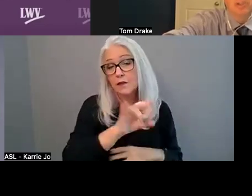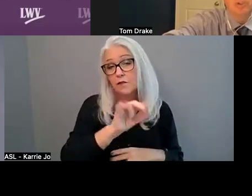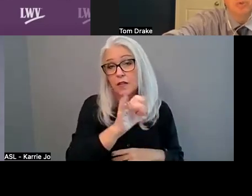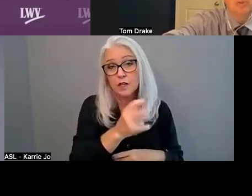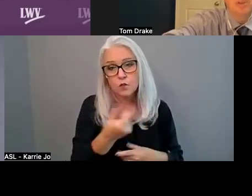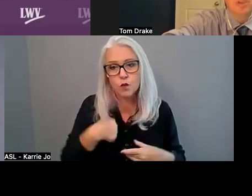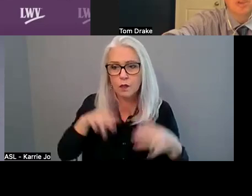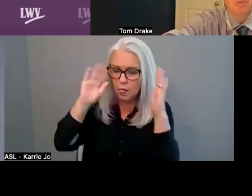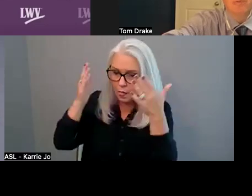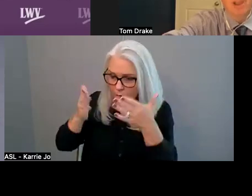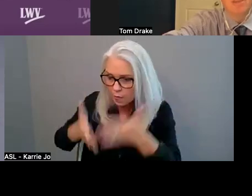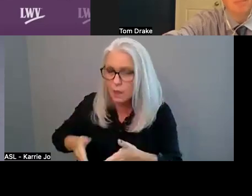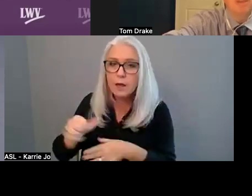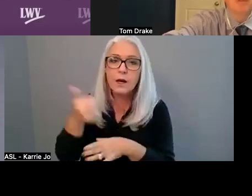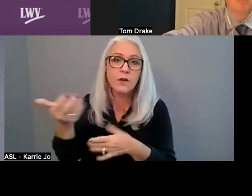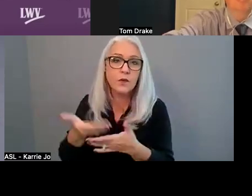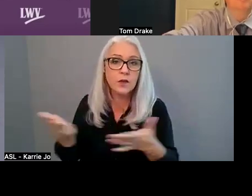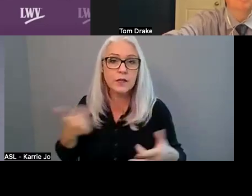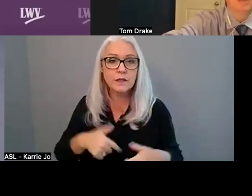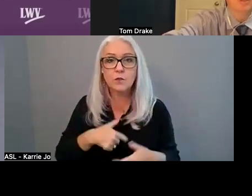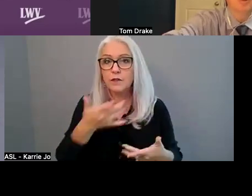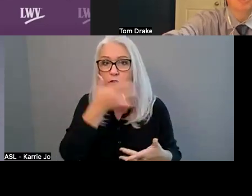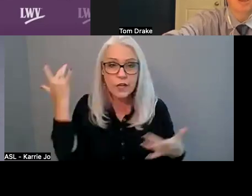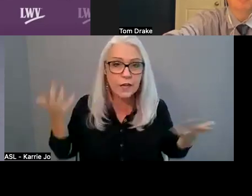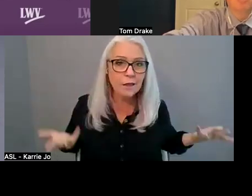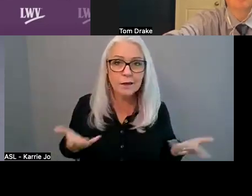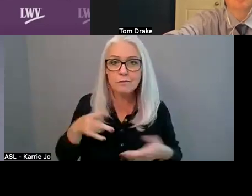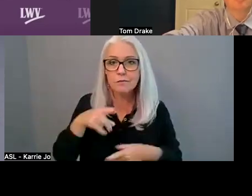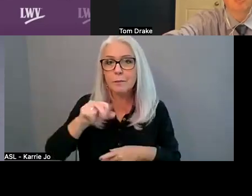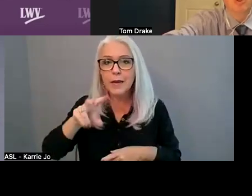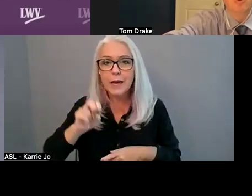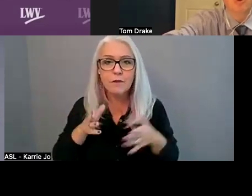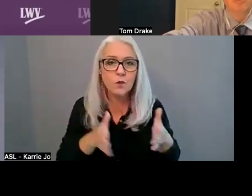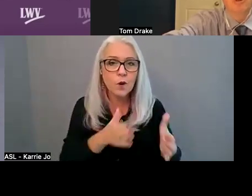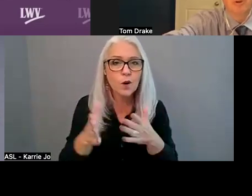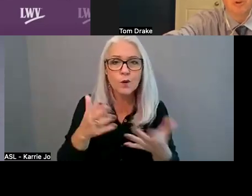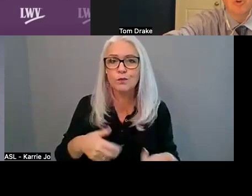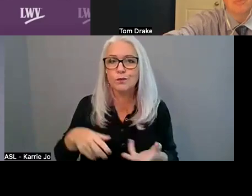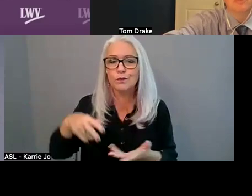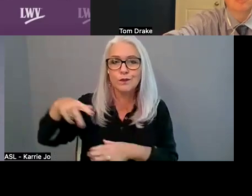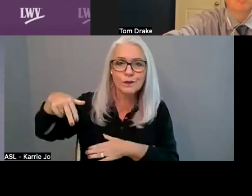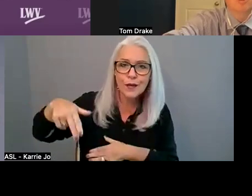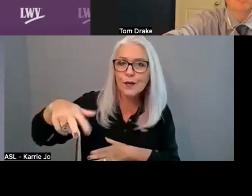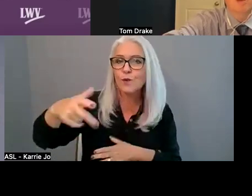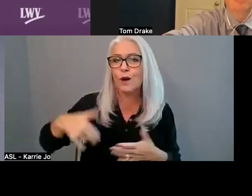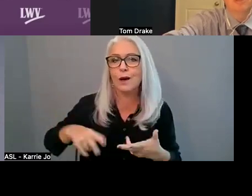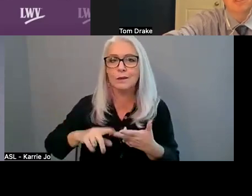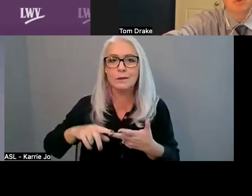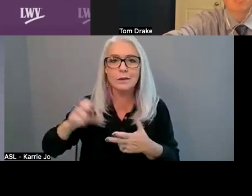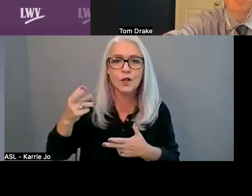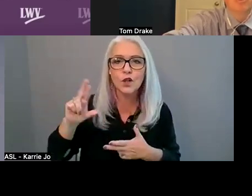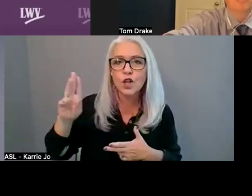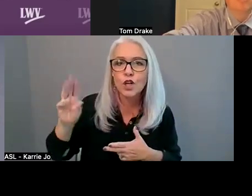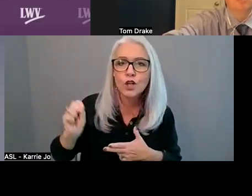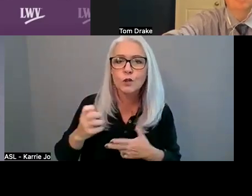other issues that we've forgotten about paving our roads and making sure our sidewalks are in good working order and our curbs are working properly and